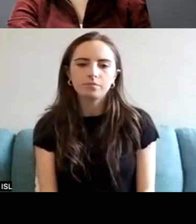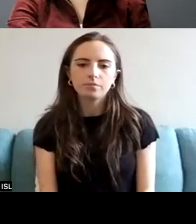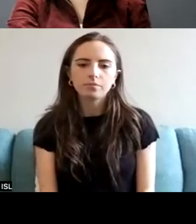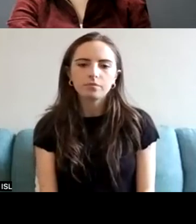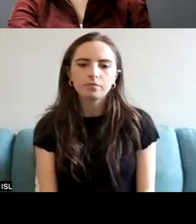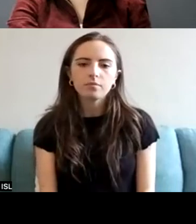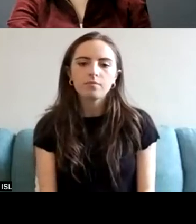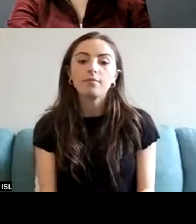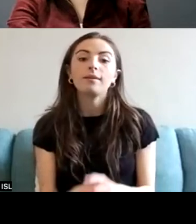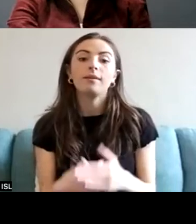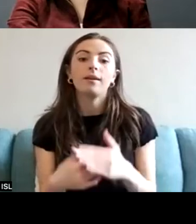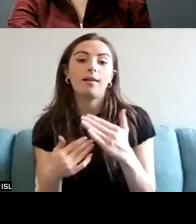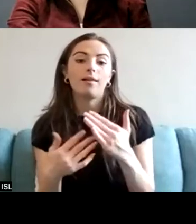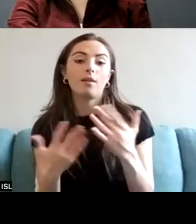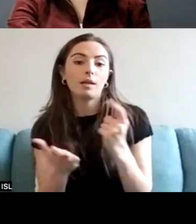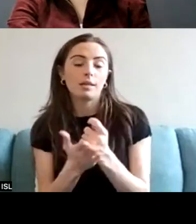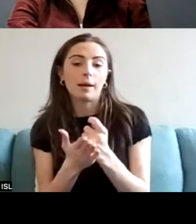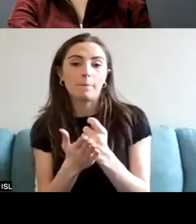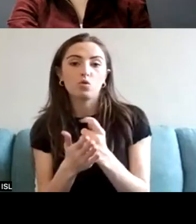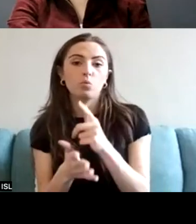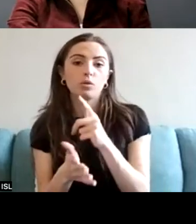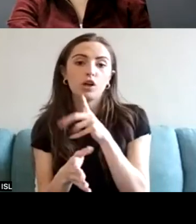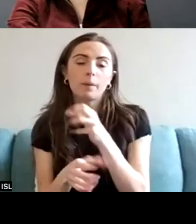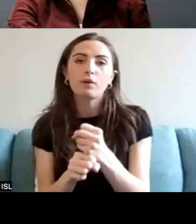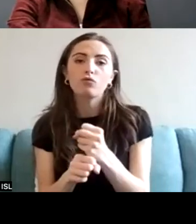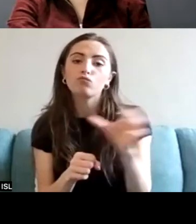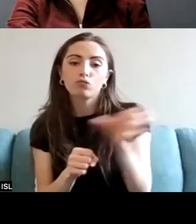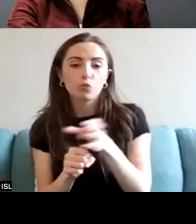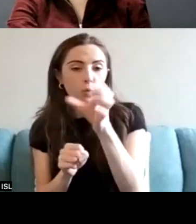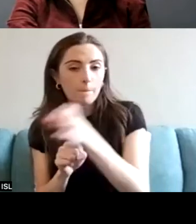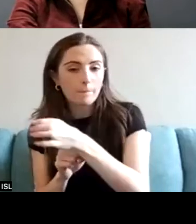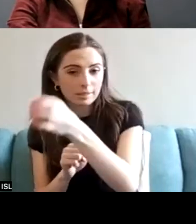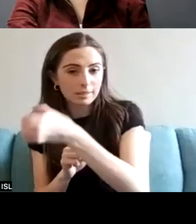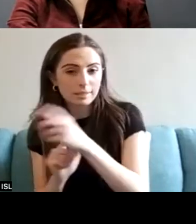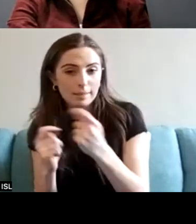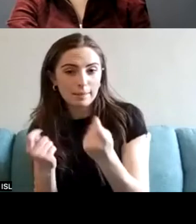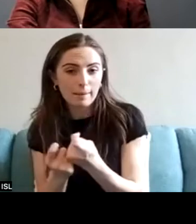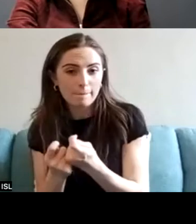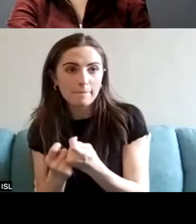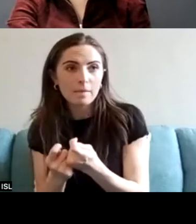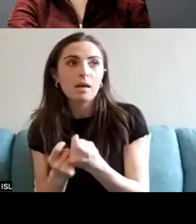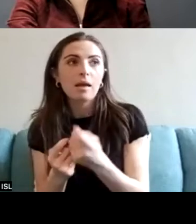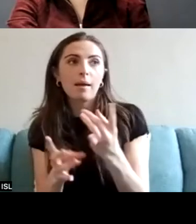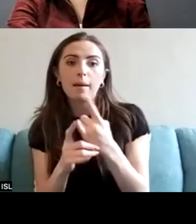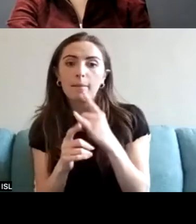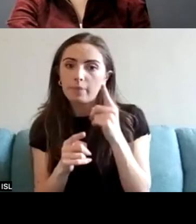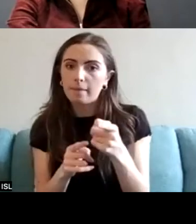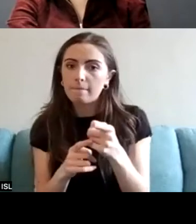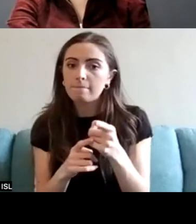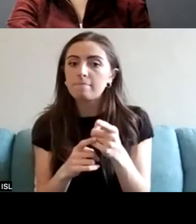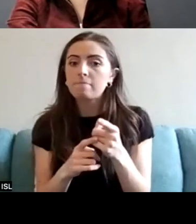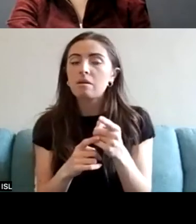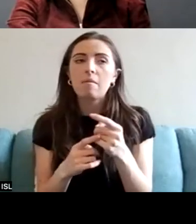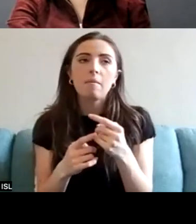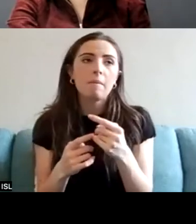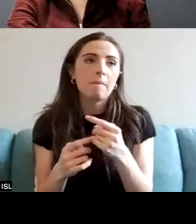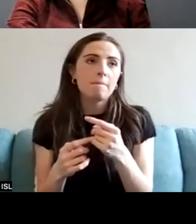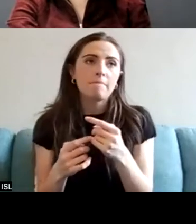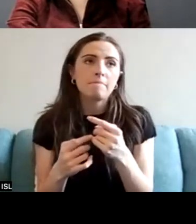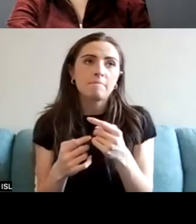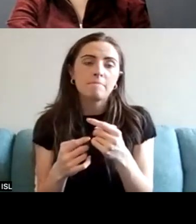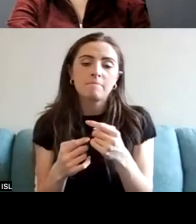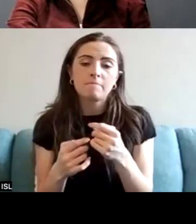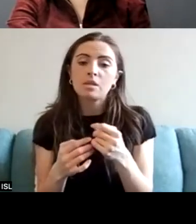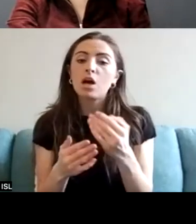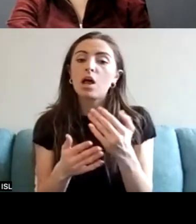it comes to Employers for Change, but maybe you need to look at the communications folks, or even like your social. A lot of companies now would have